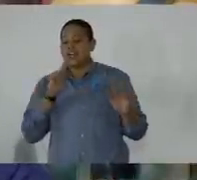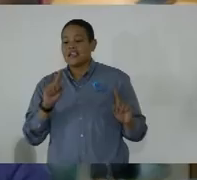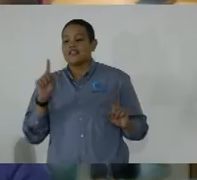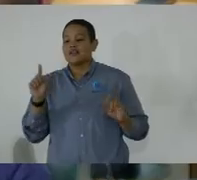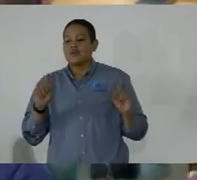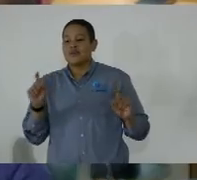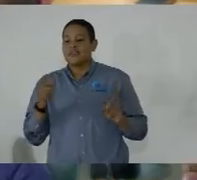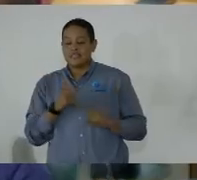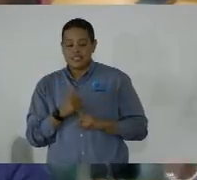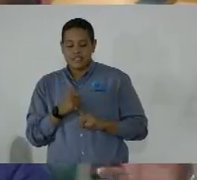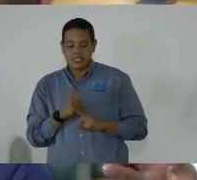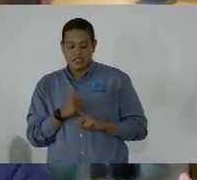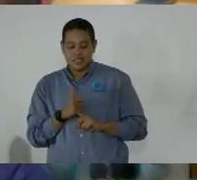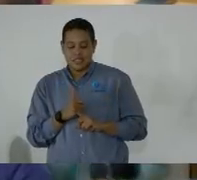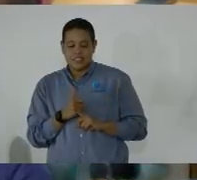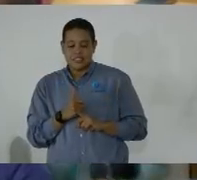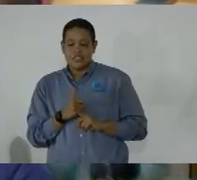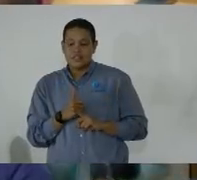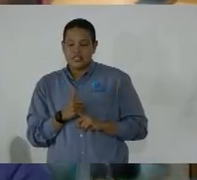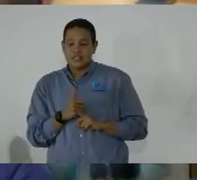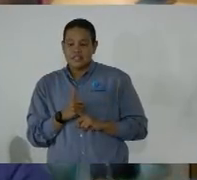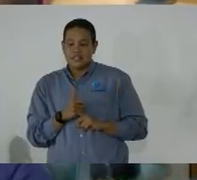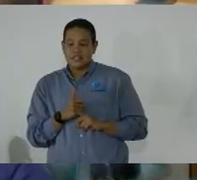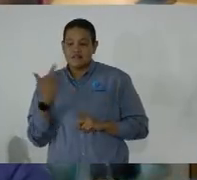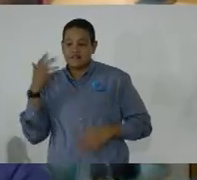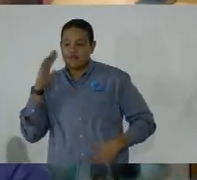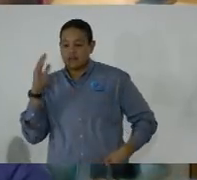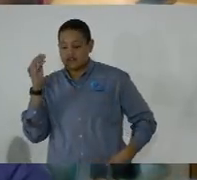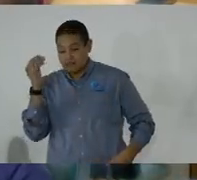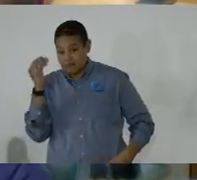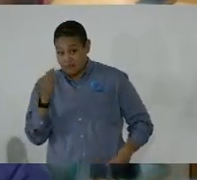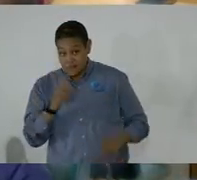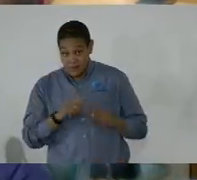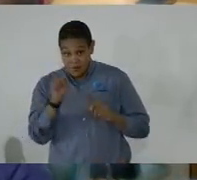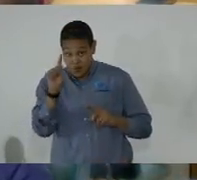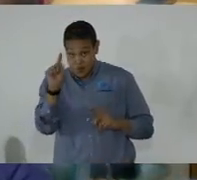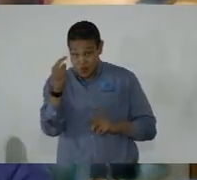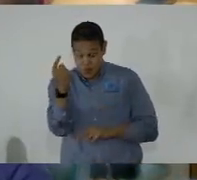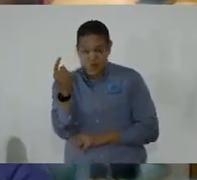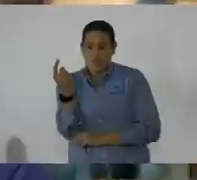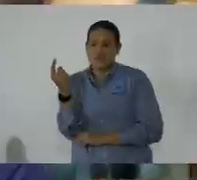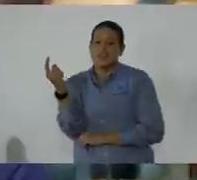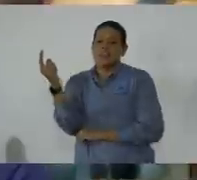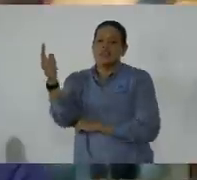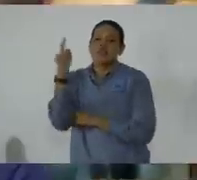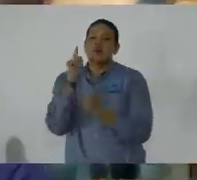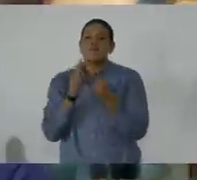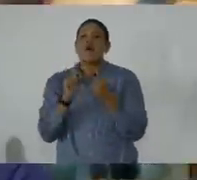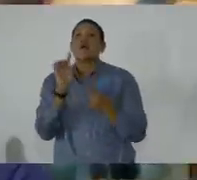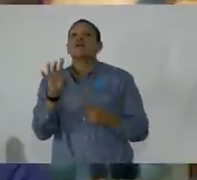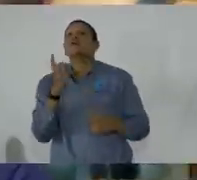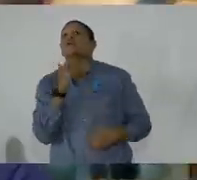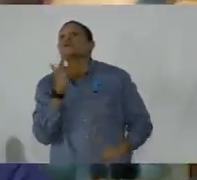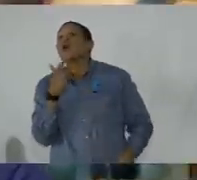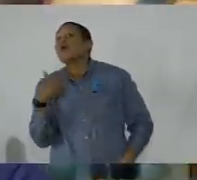questions, we exactly, but only that to make the point